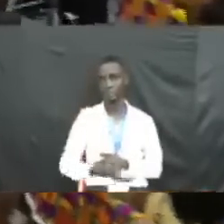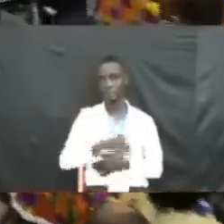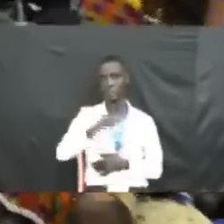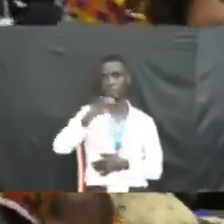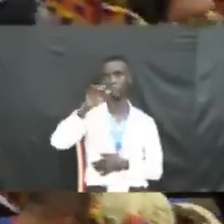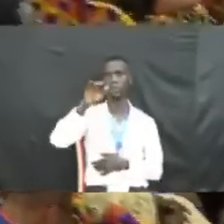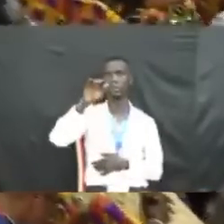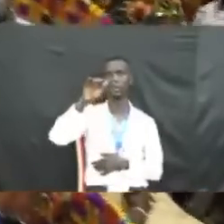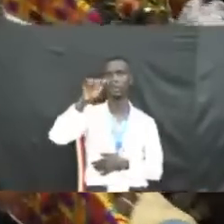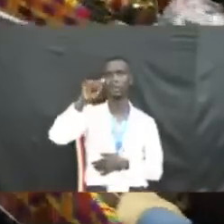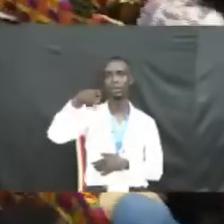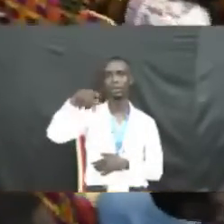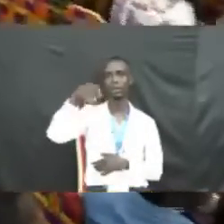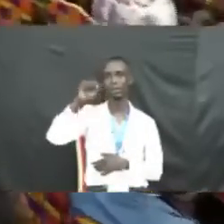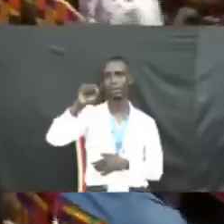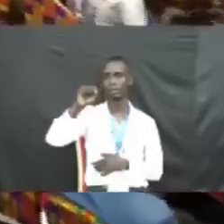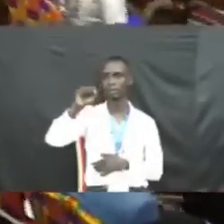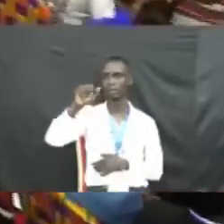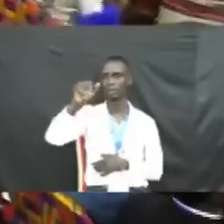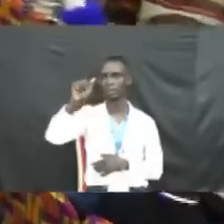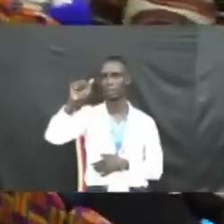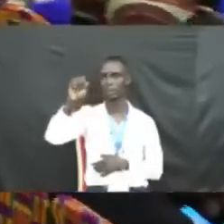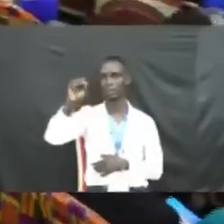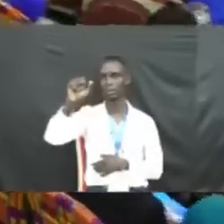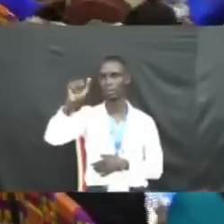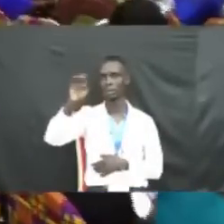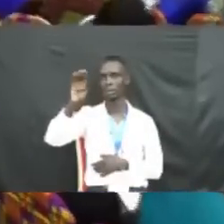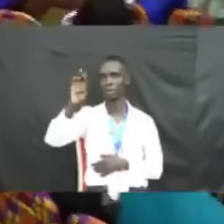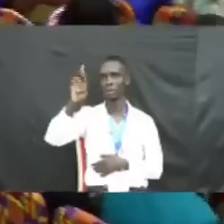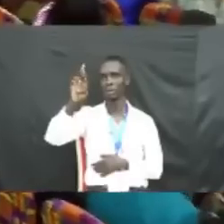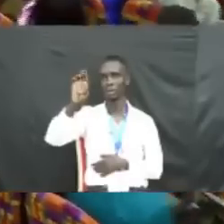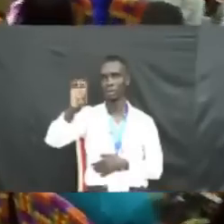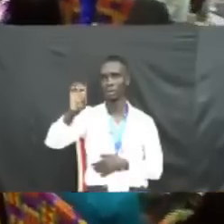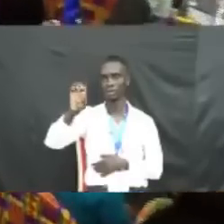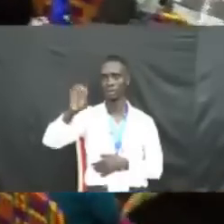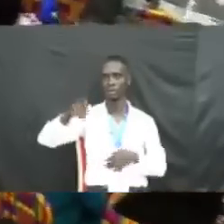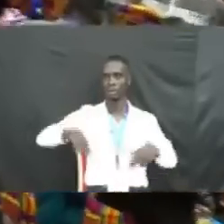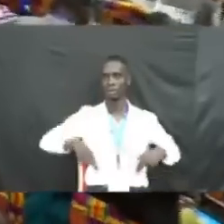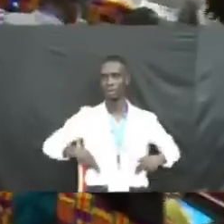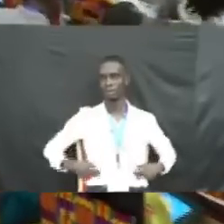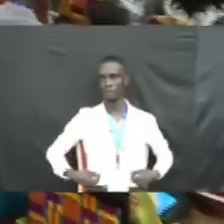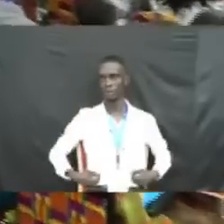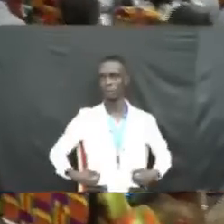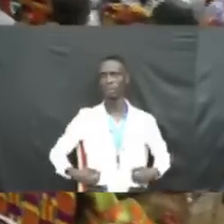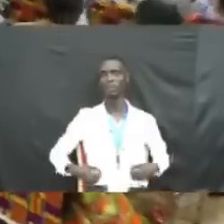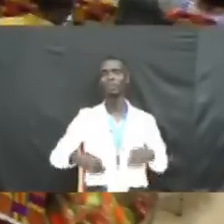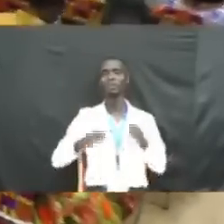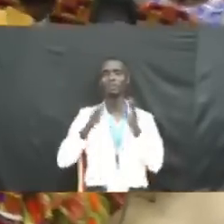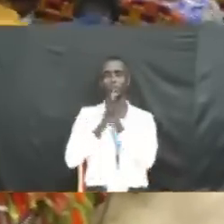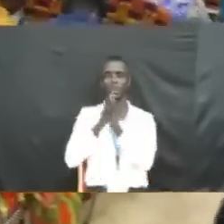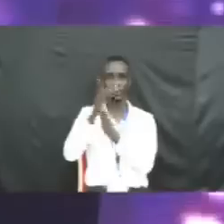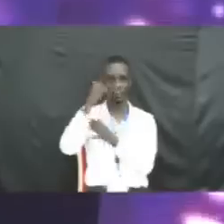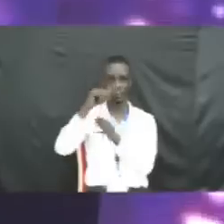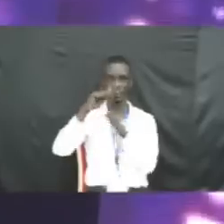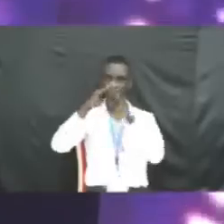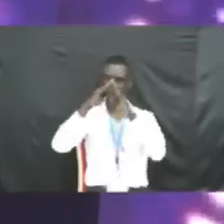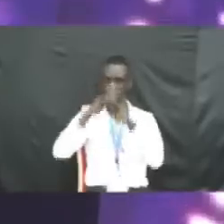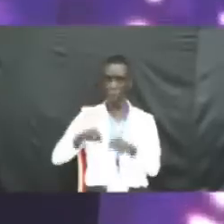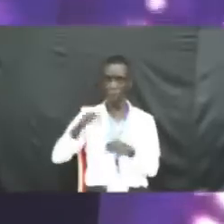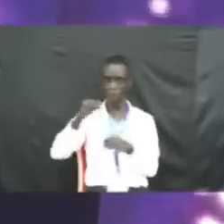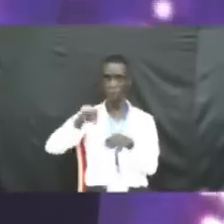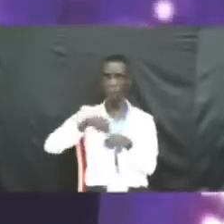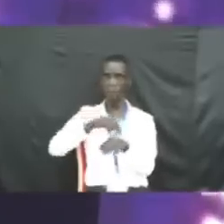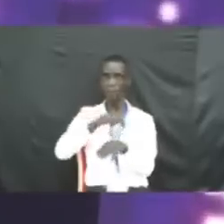retail to come and stand in and pray for the peace of the nation, prosperity